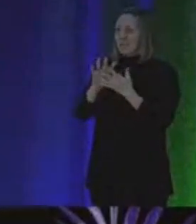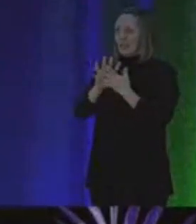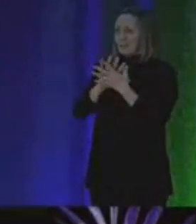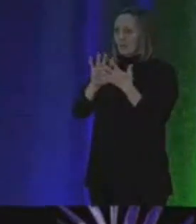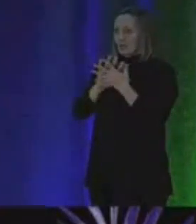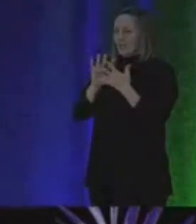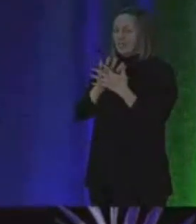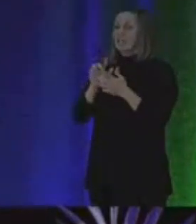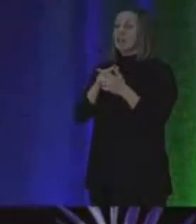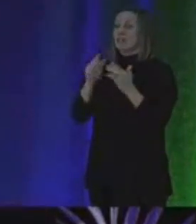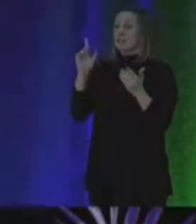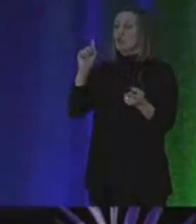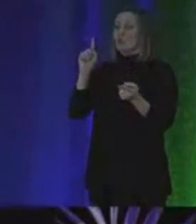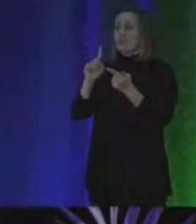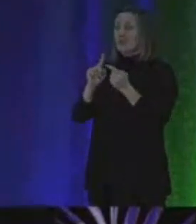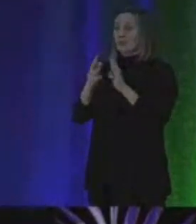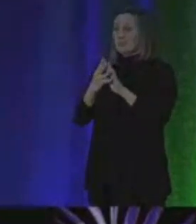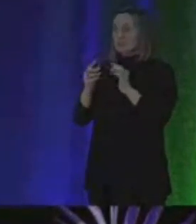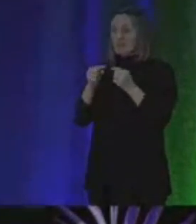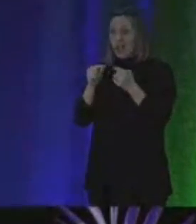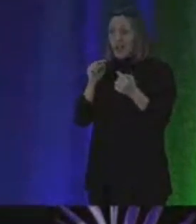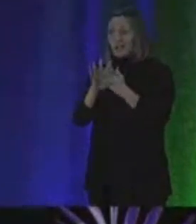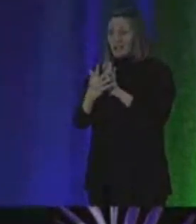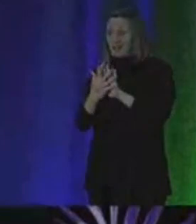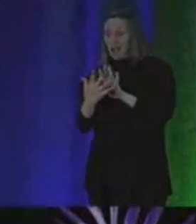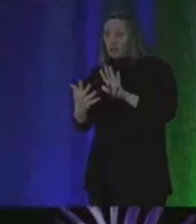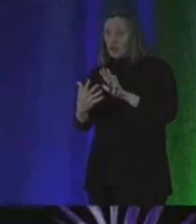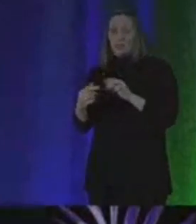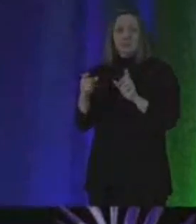reduced contrast. You can do different kinds of